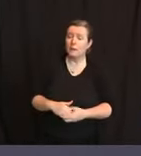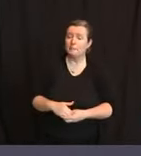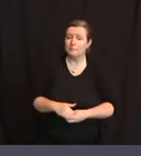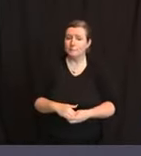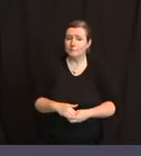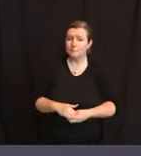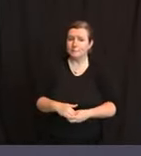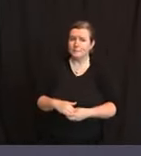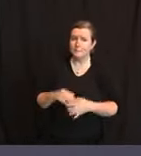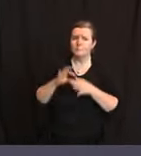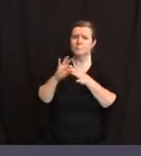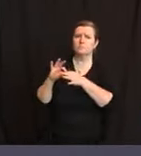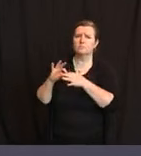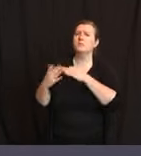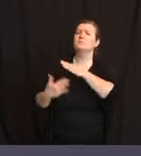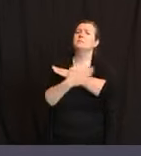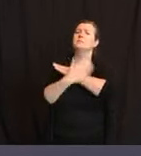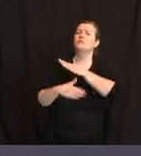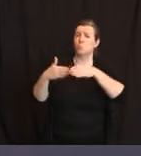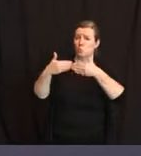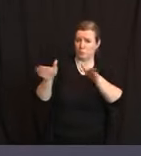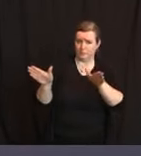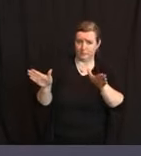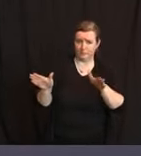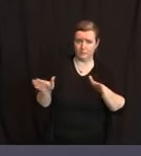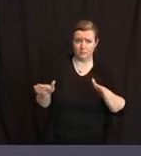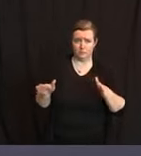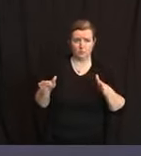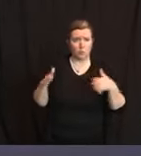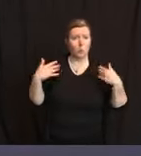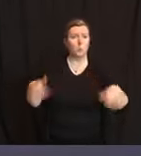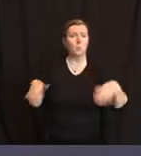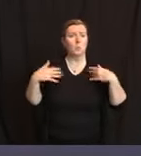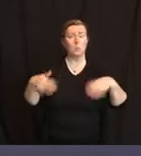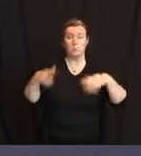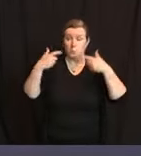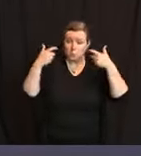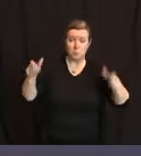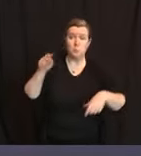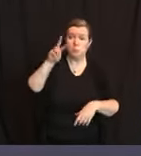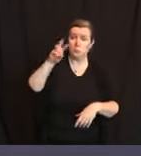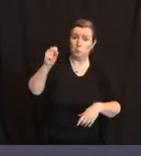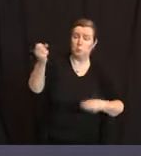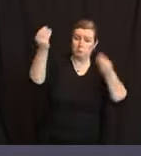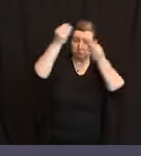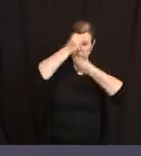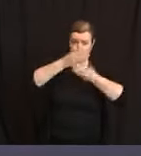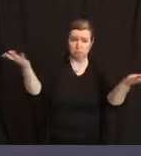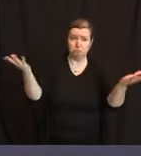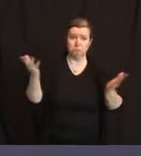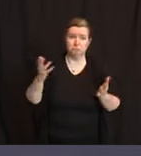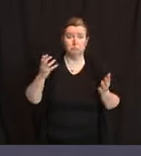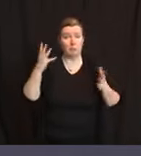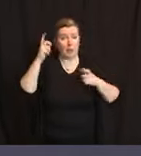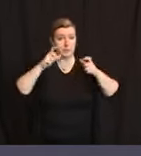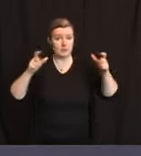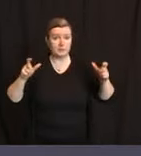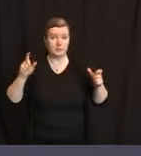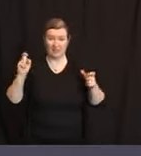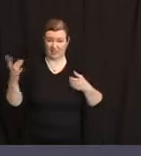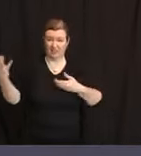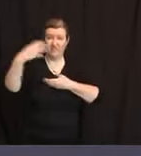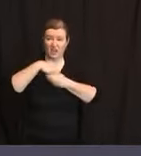beach opening, this is huge news, and it's going to involve a lot of people. Maybe I could hear from